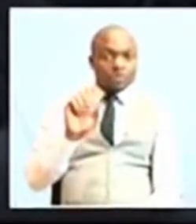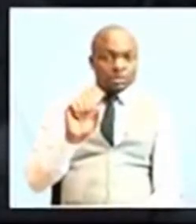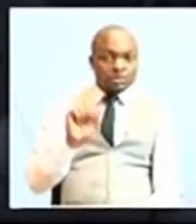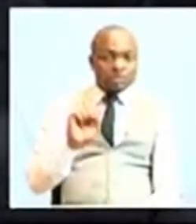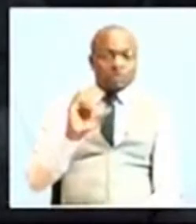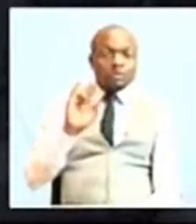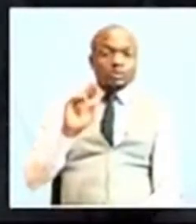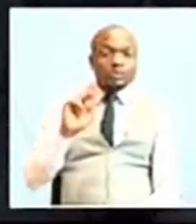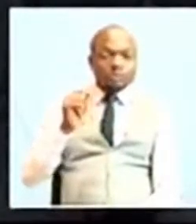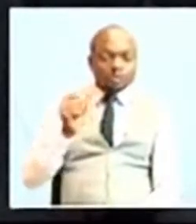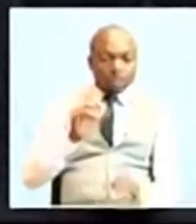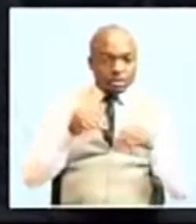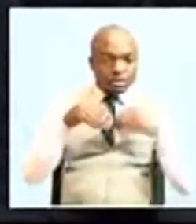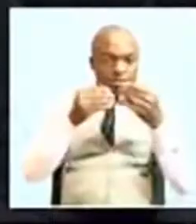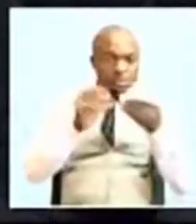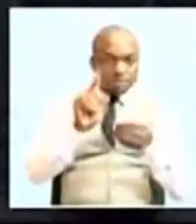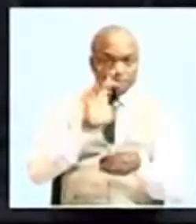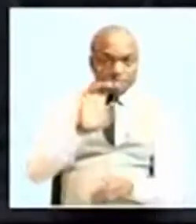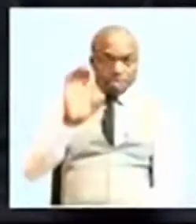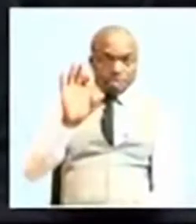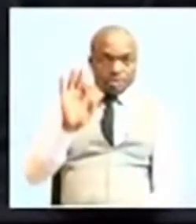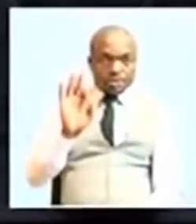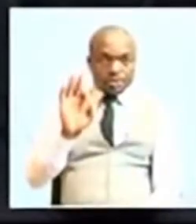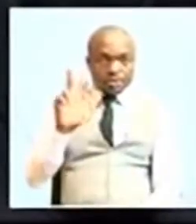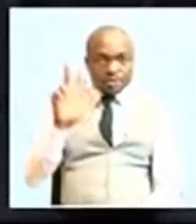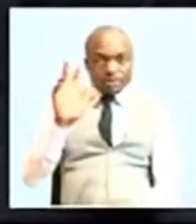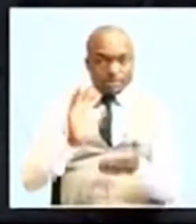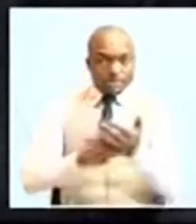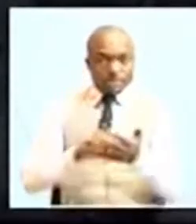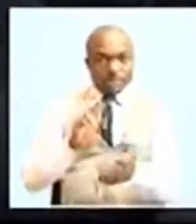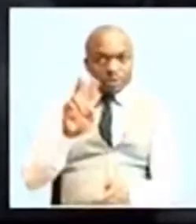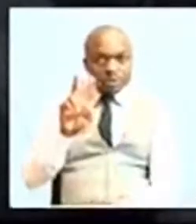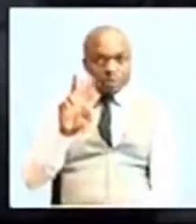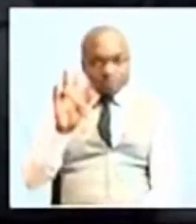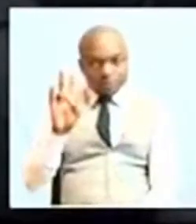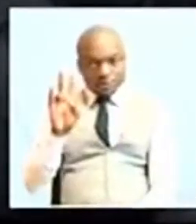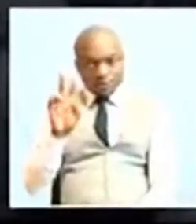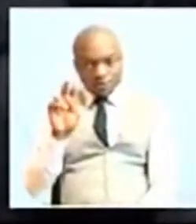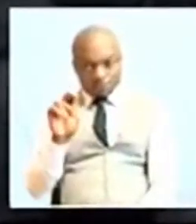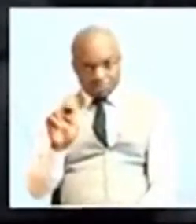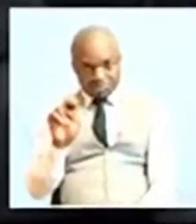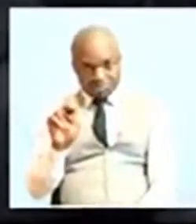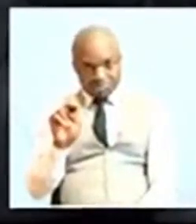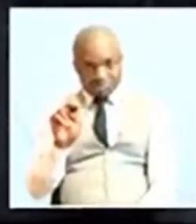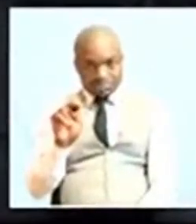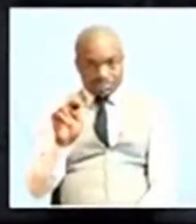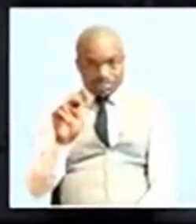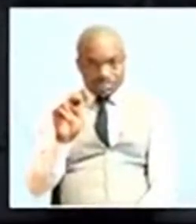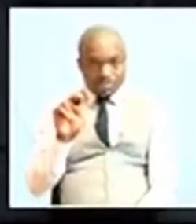allocated 193,000 kwacha and 27 ngwe.